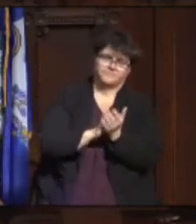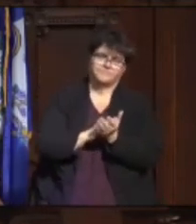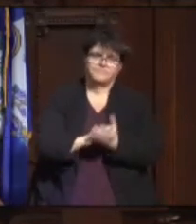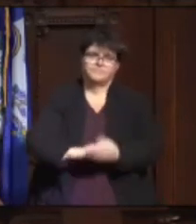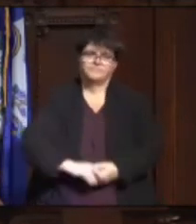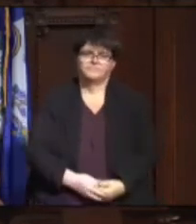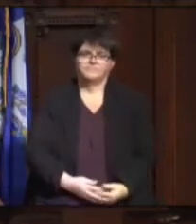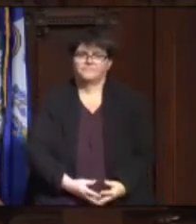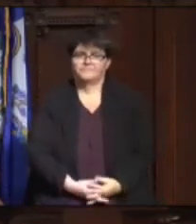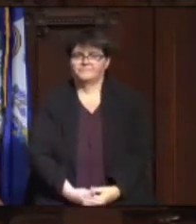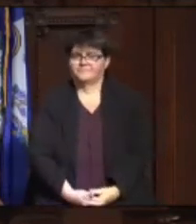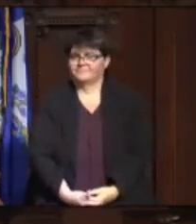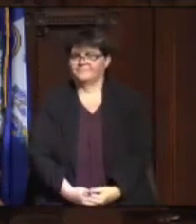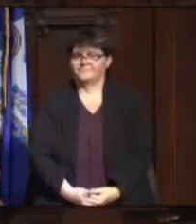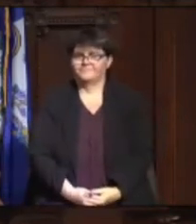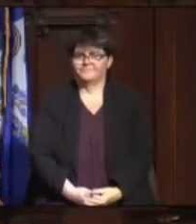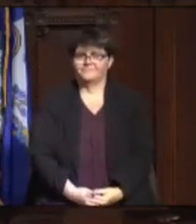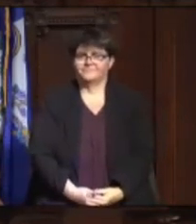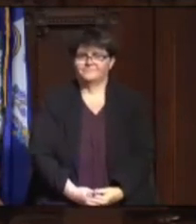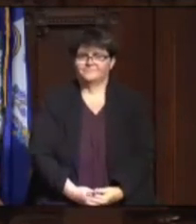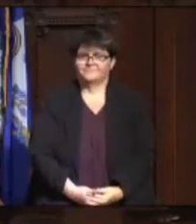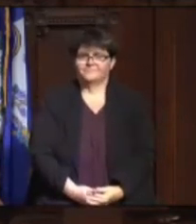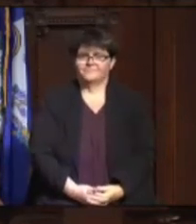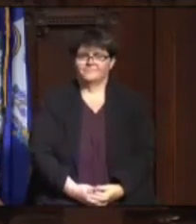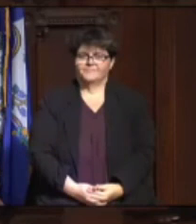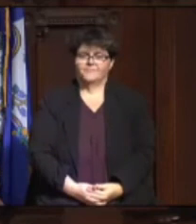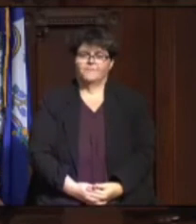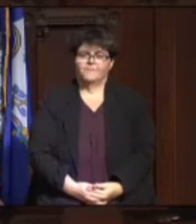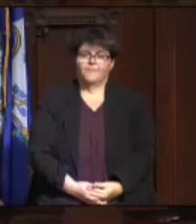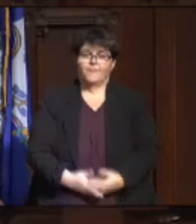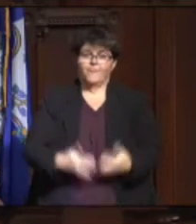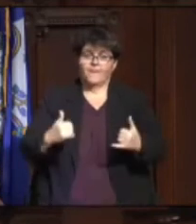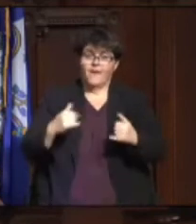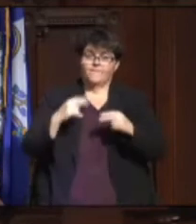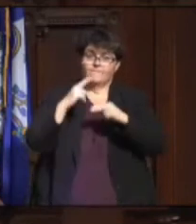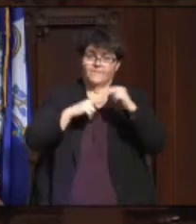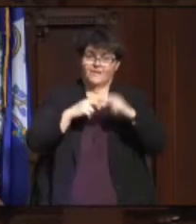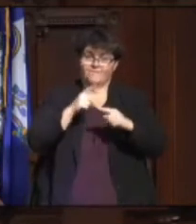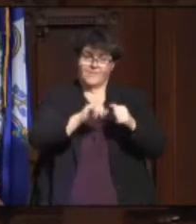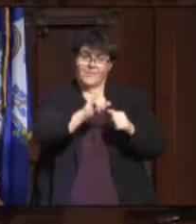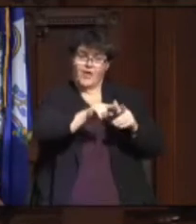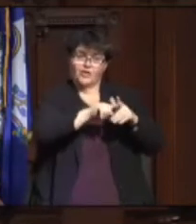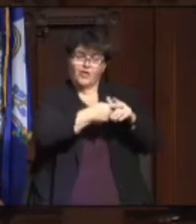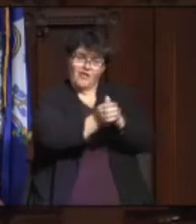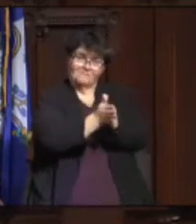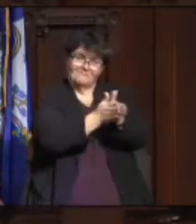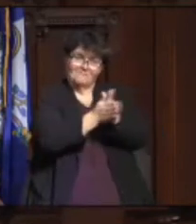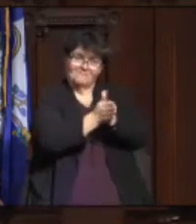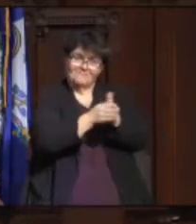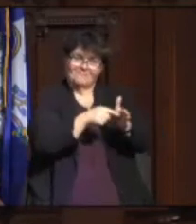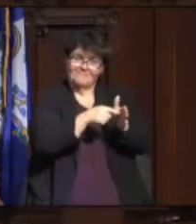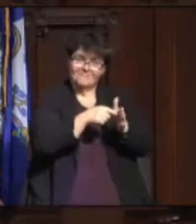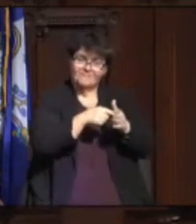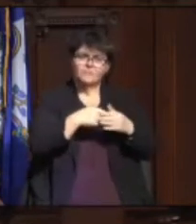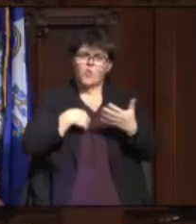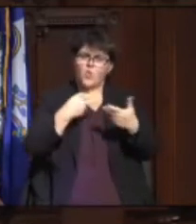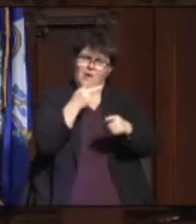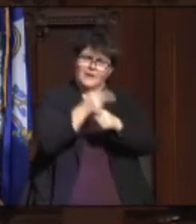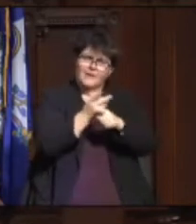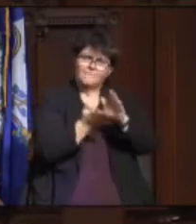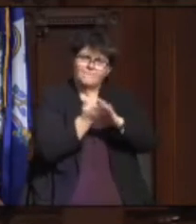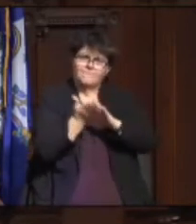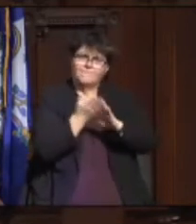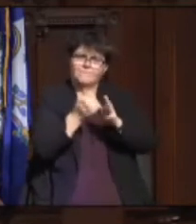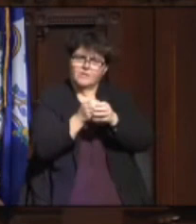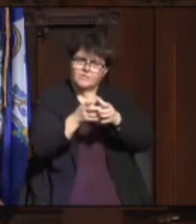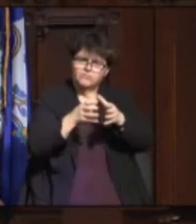So building off of this momentum, my budget continues to grow the economy through a middle-class tax cut